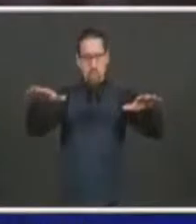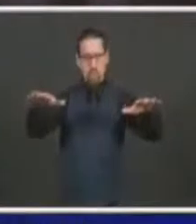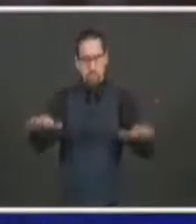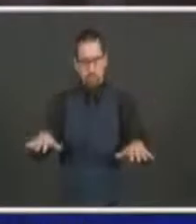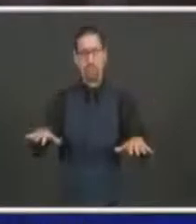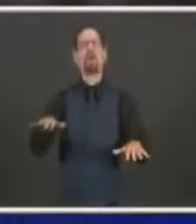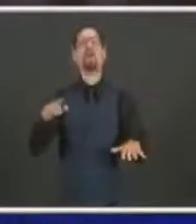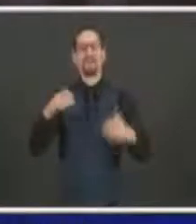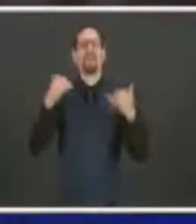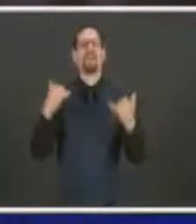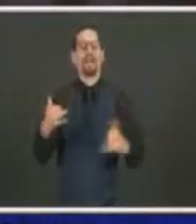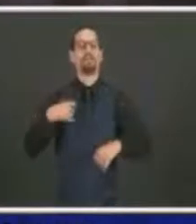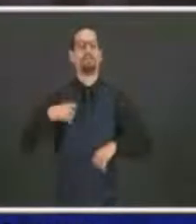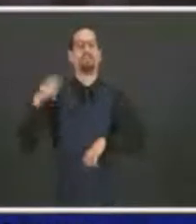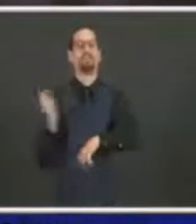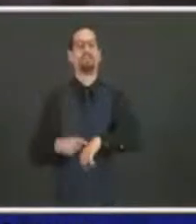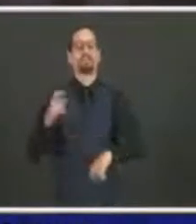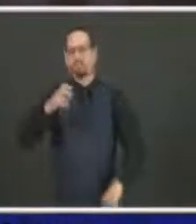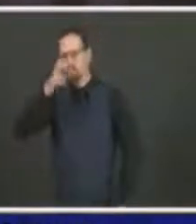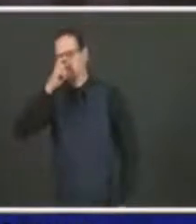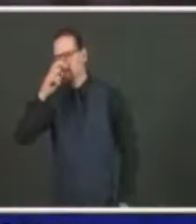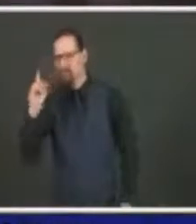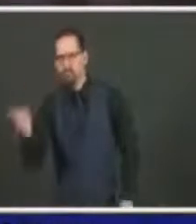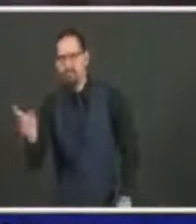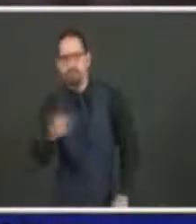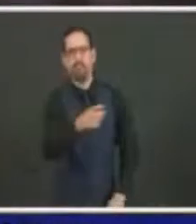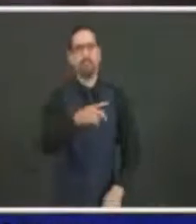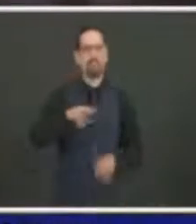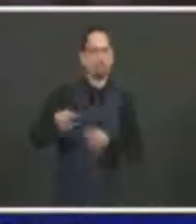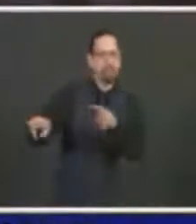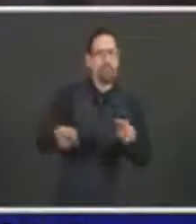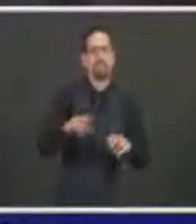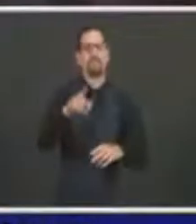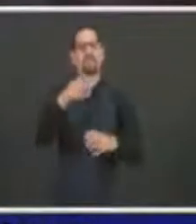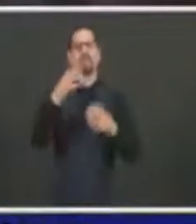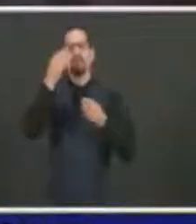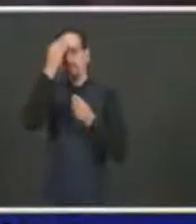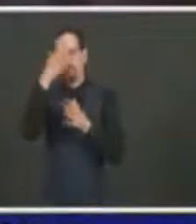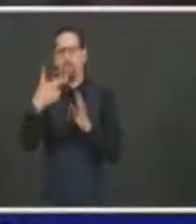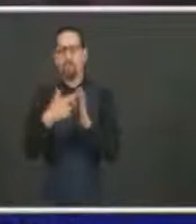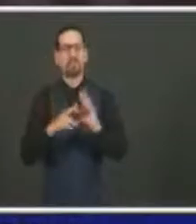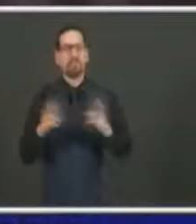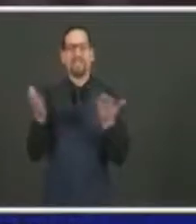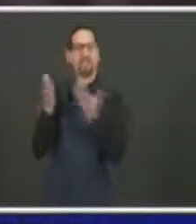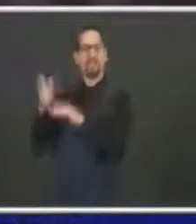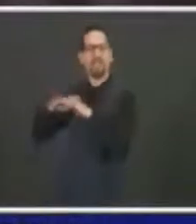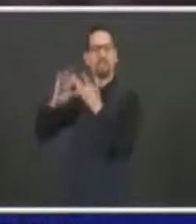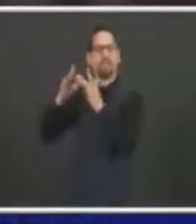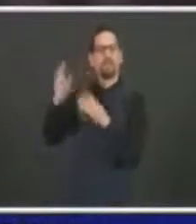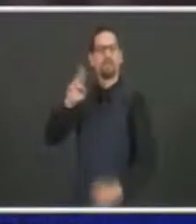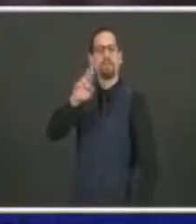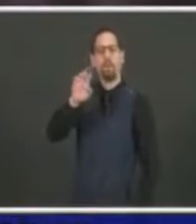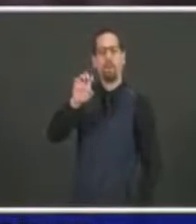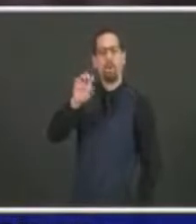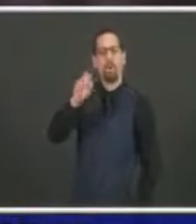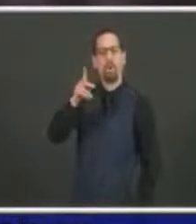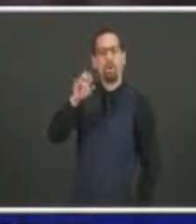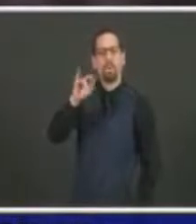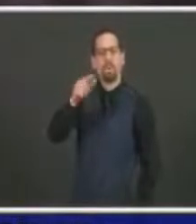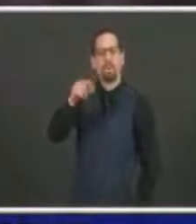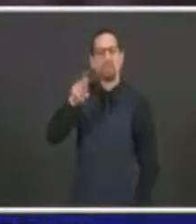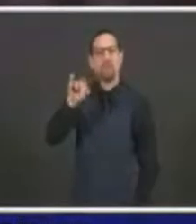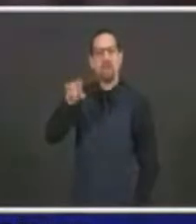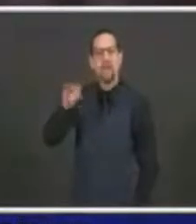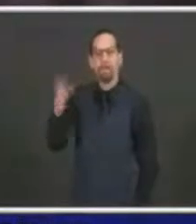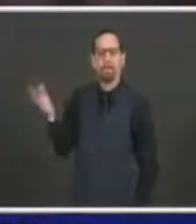every business that calls us gets a call back. Like, we're trying to be a helpful hand for people in the first instance. And